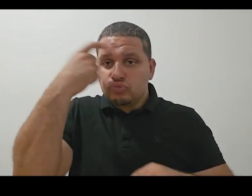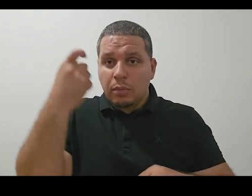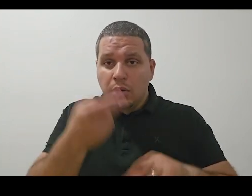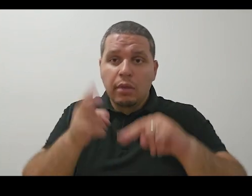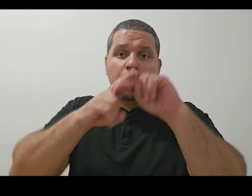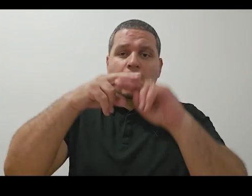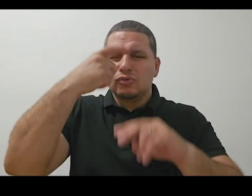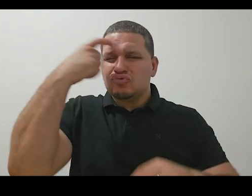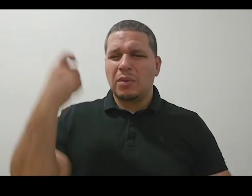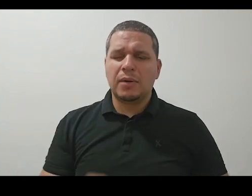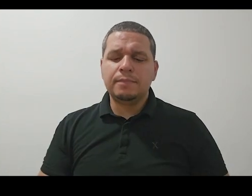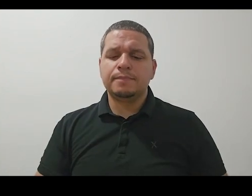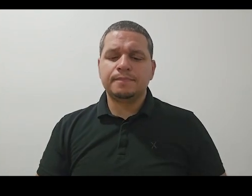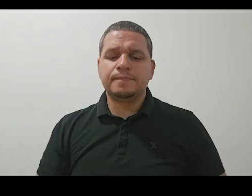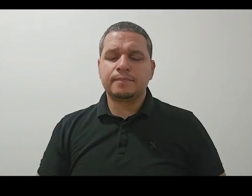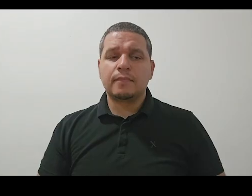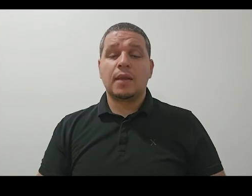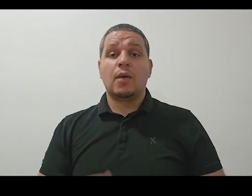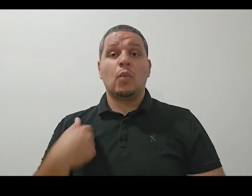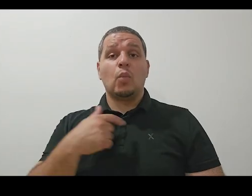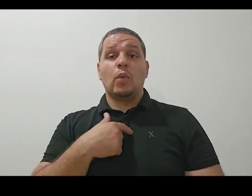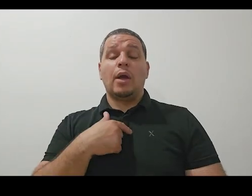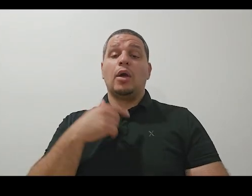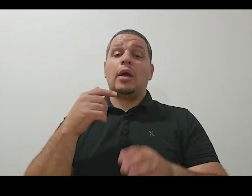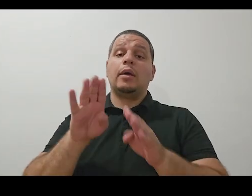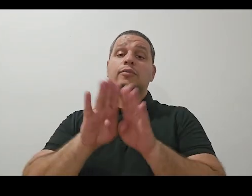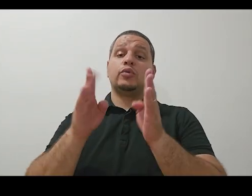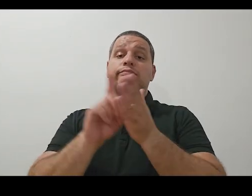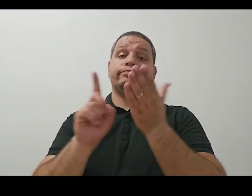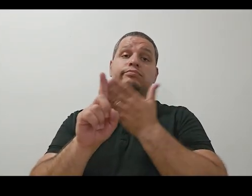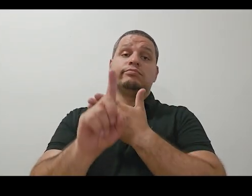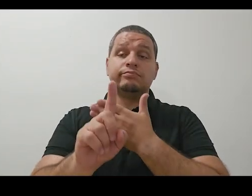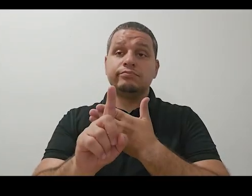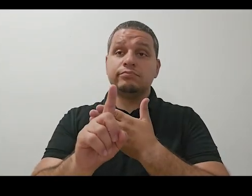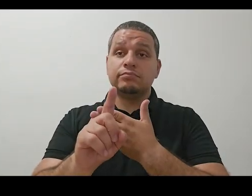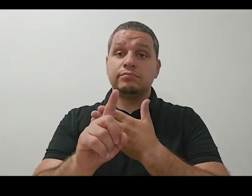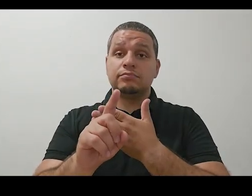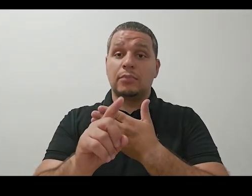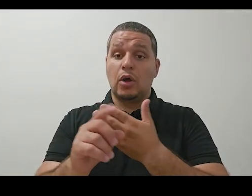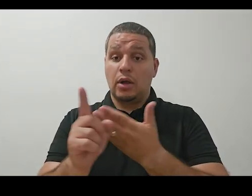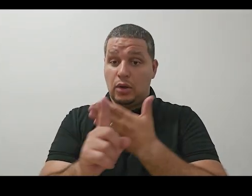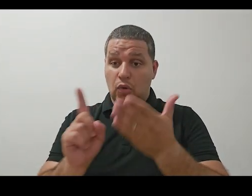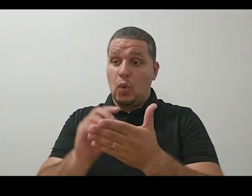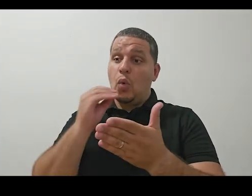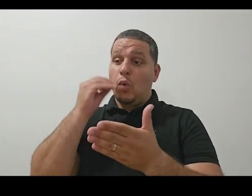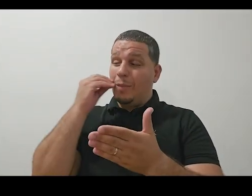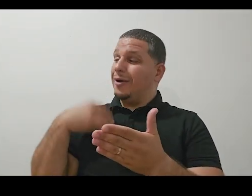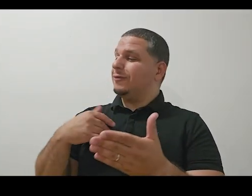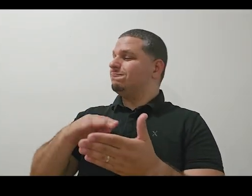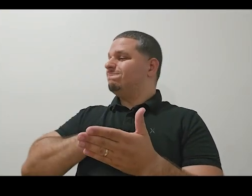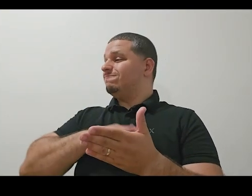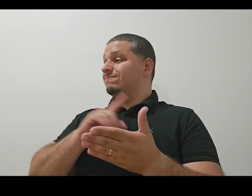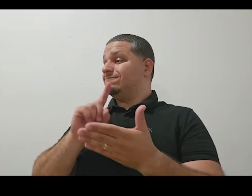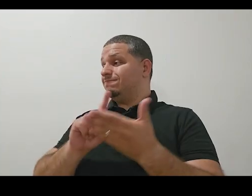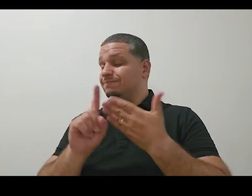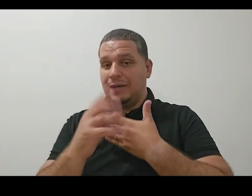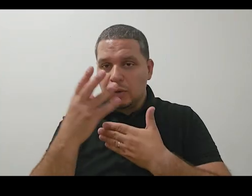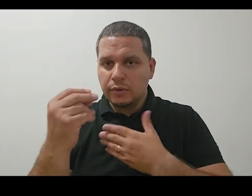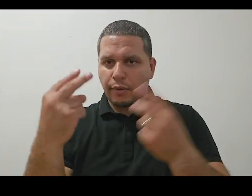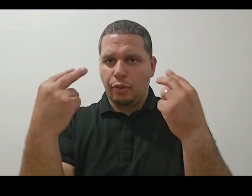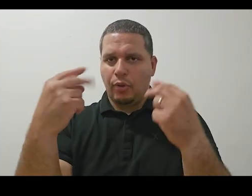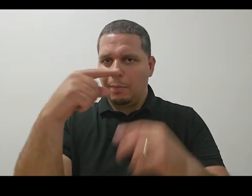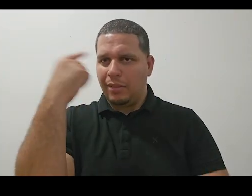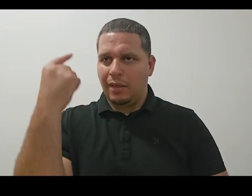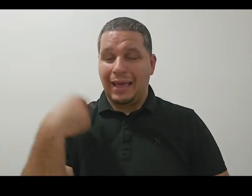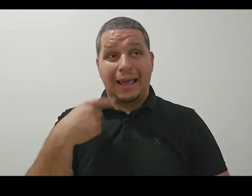out the door, people see us as Black. So you could be very happy in your home, but once you walk out that door, we're just Black. I can't say that I could